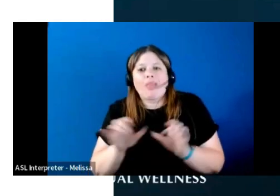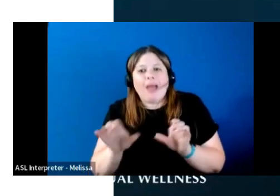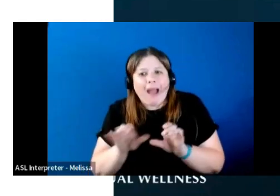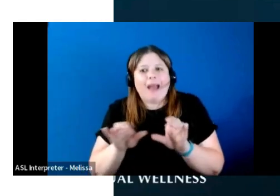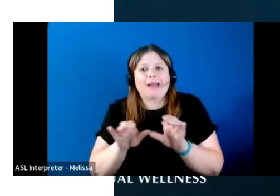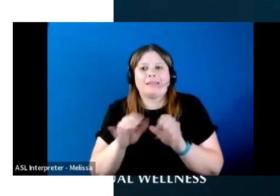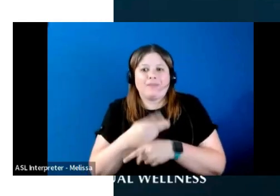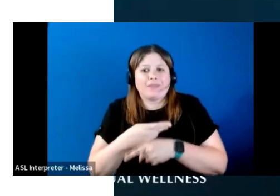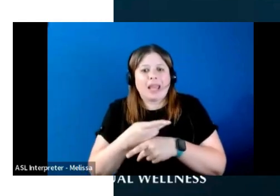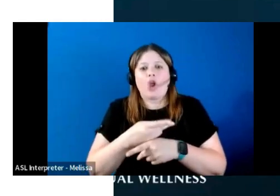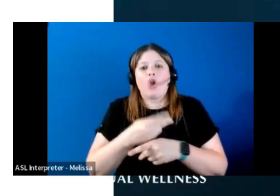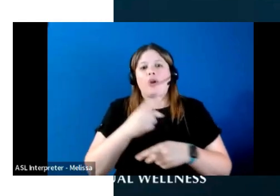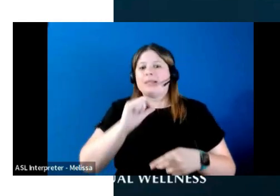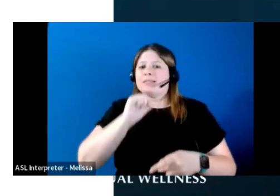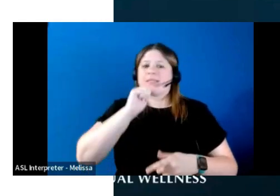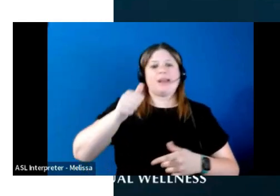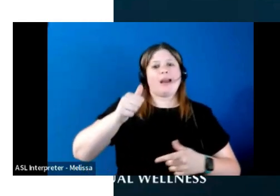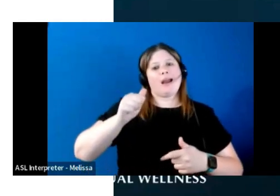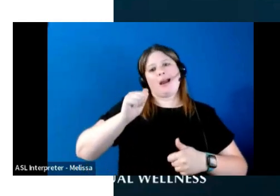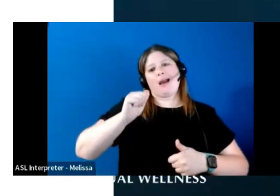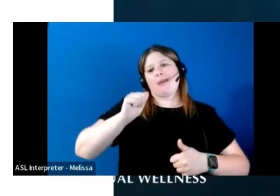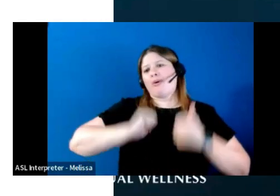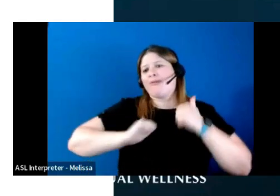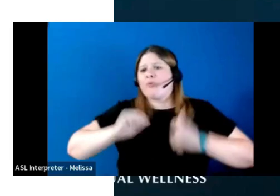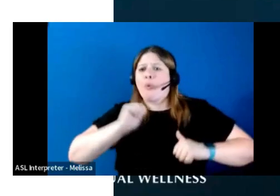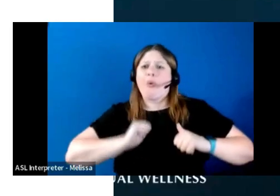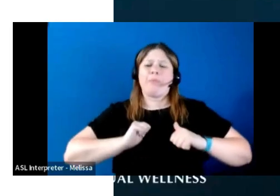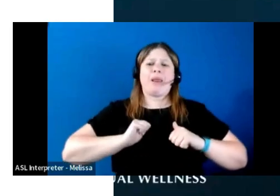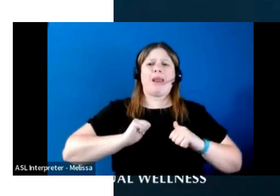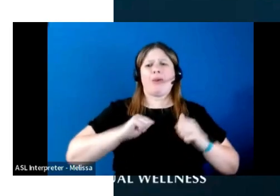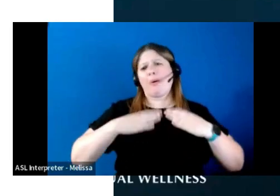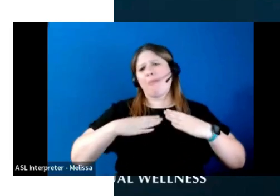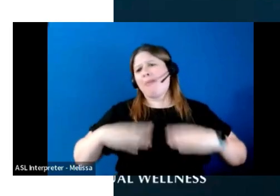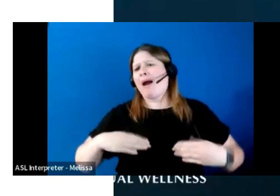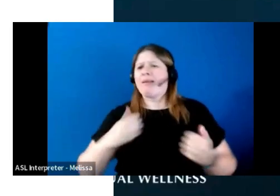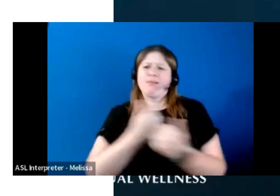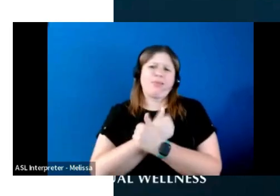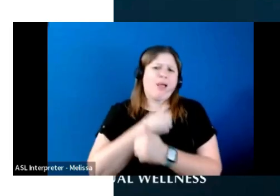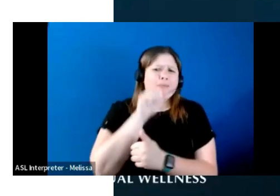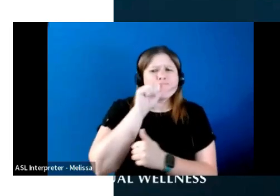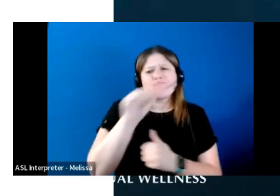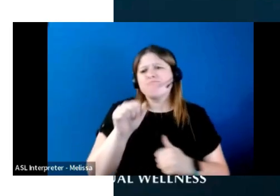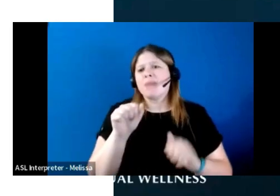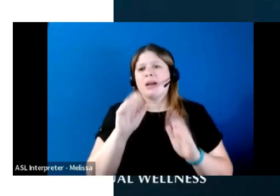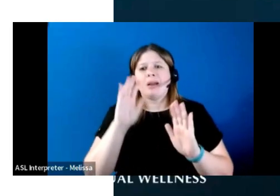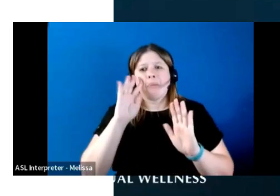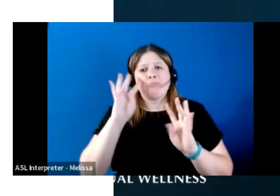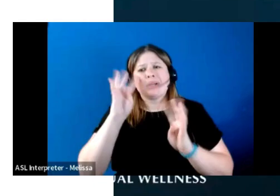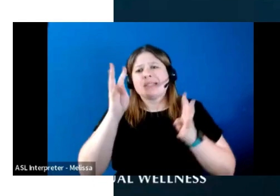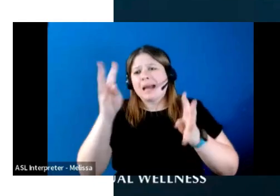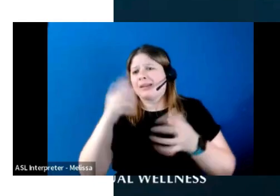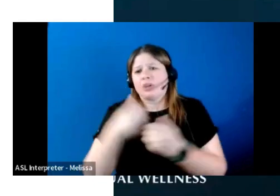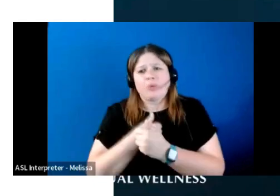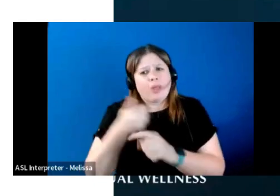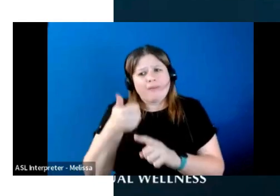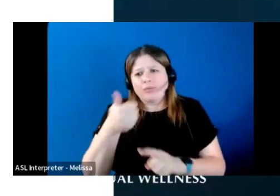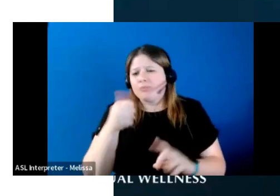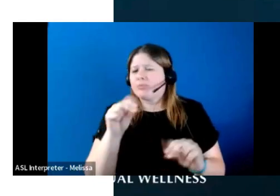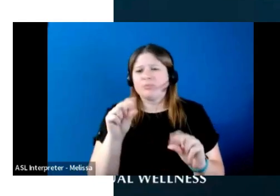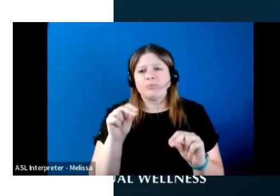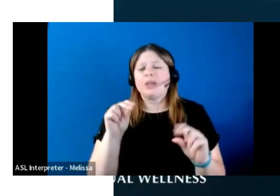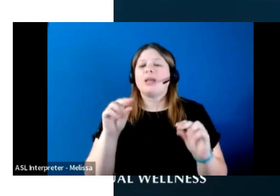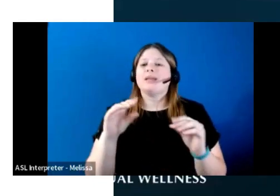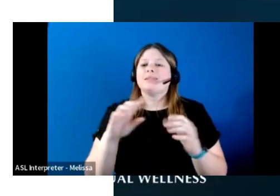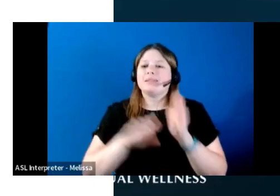body love or pretending to love yourself. It's about building a more satisfying relationship with the